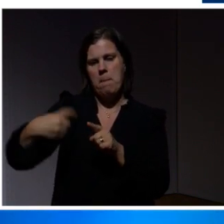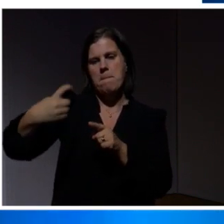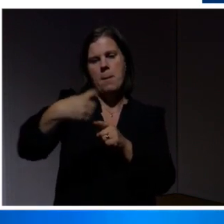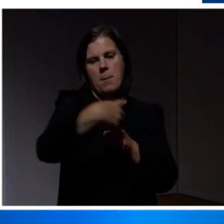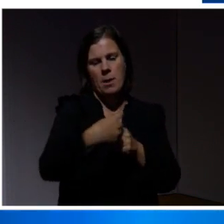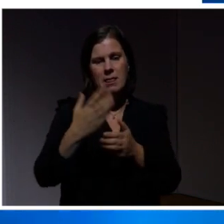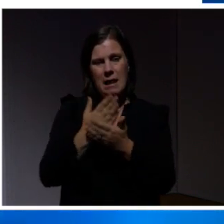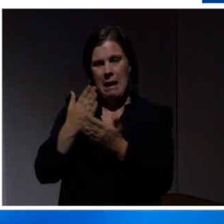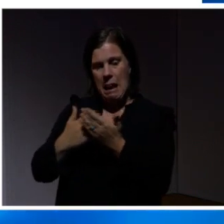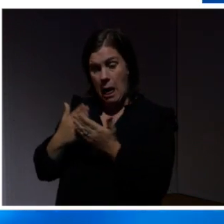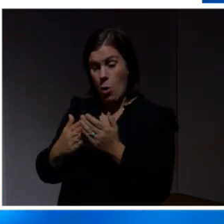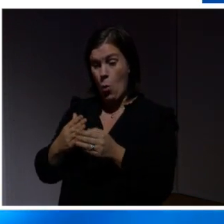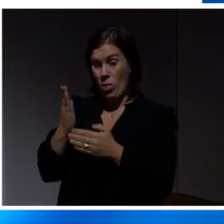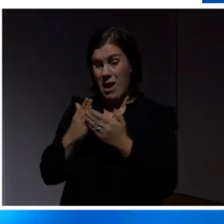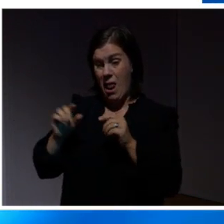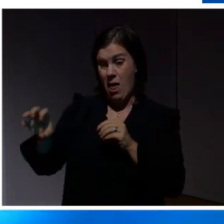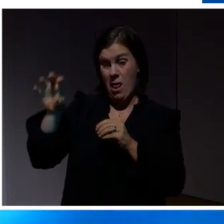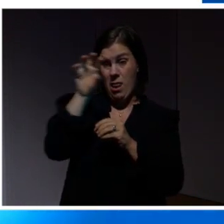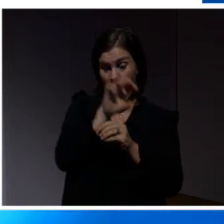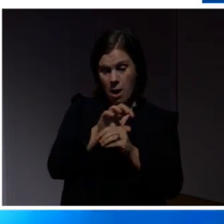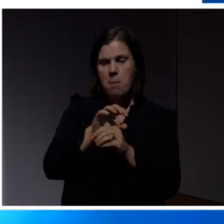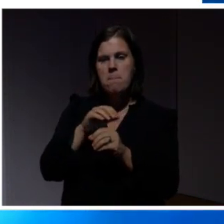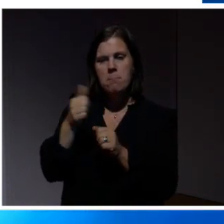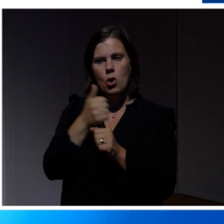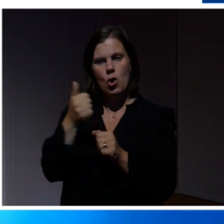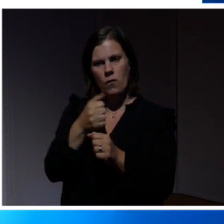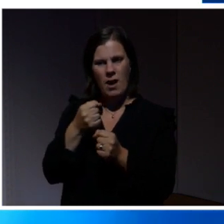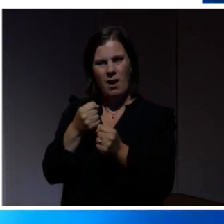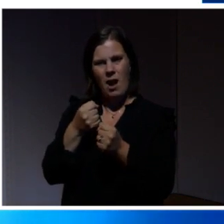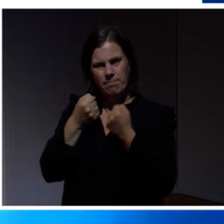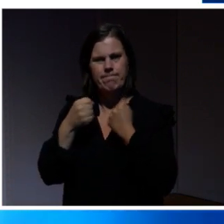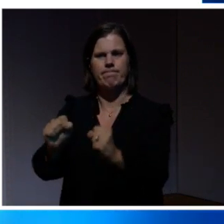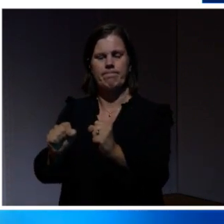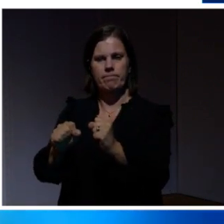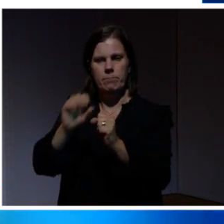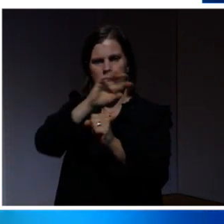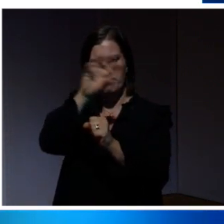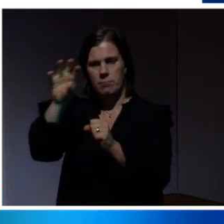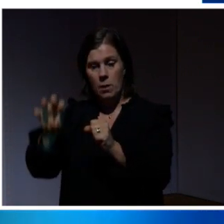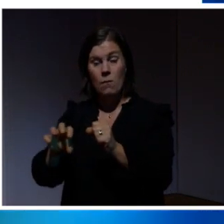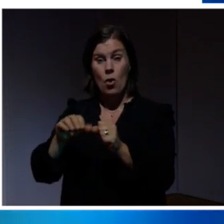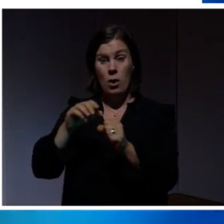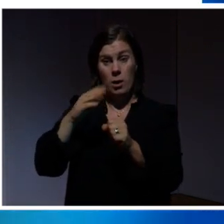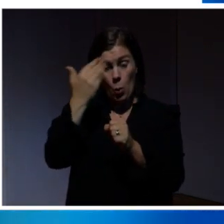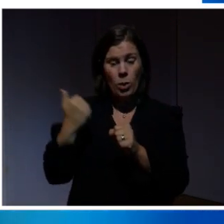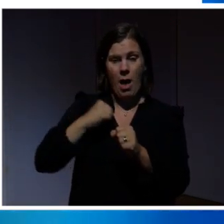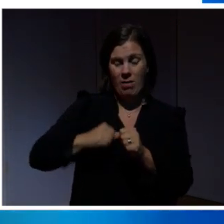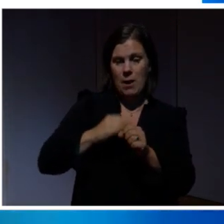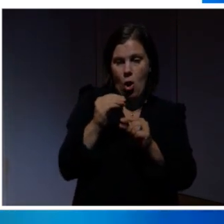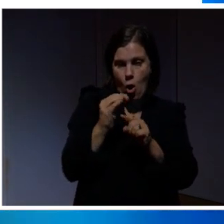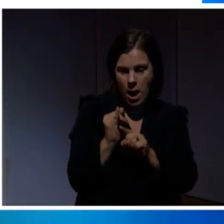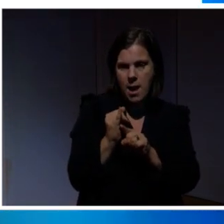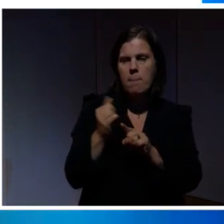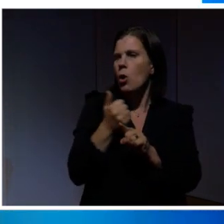of these different pieces around it need a lot of effort. So in order to really use AI, you don't